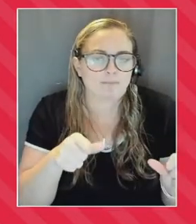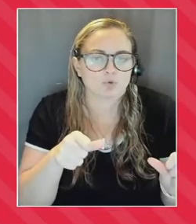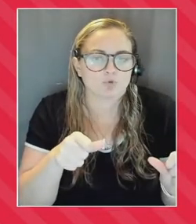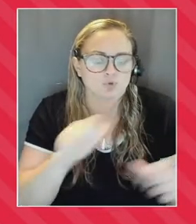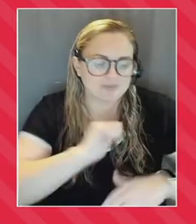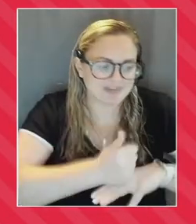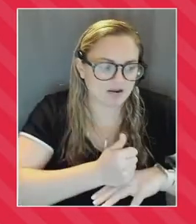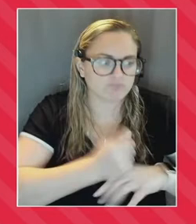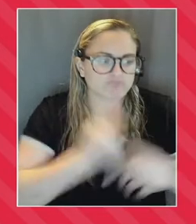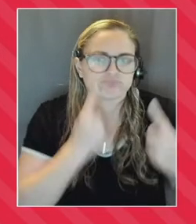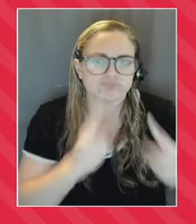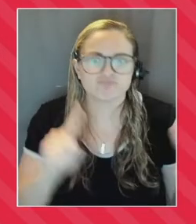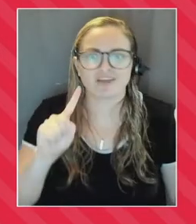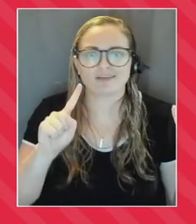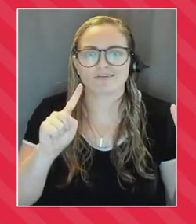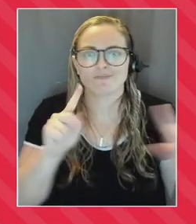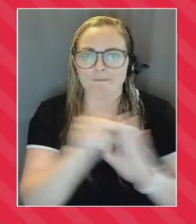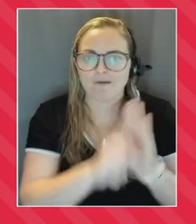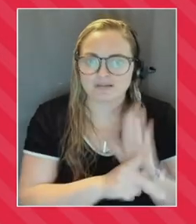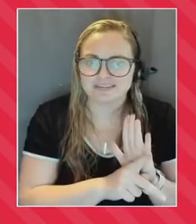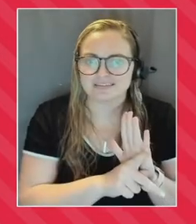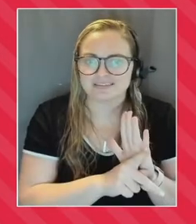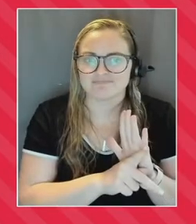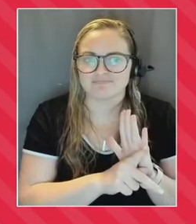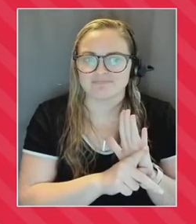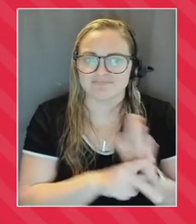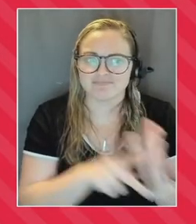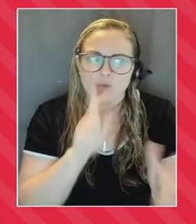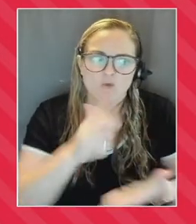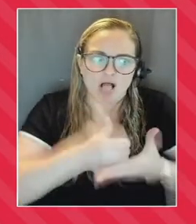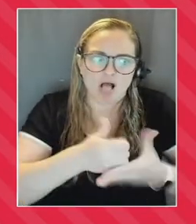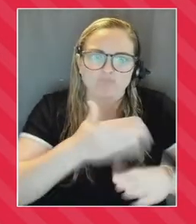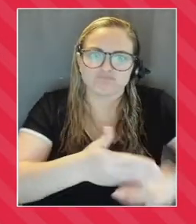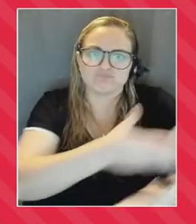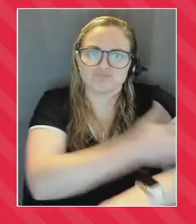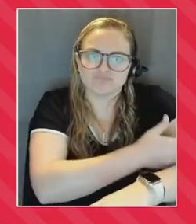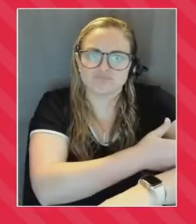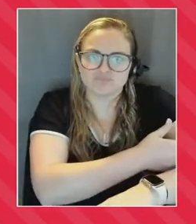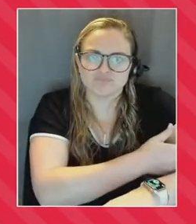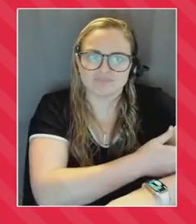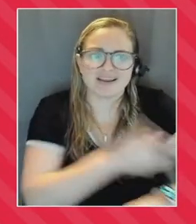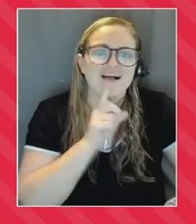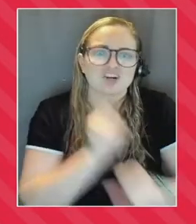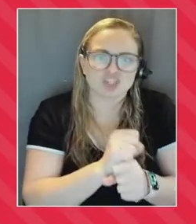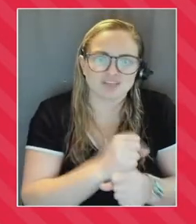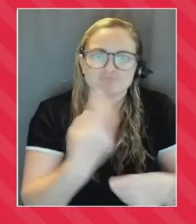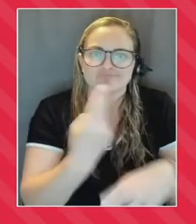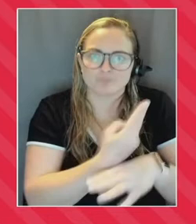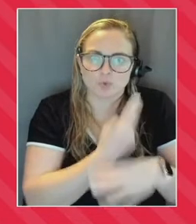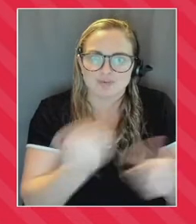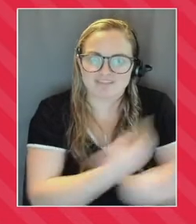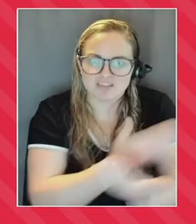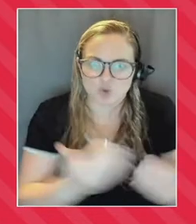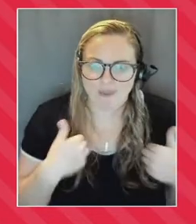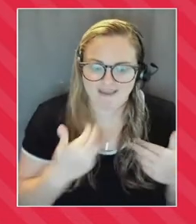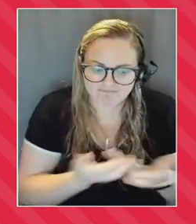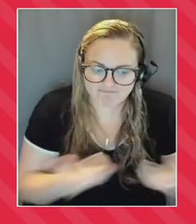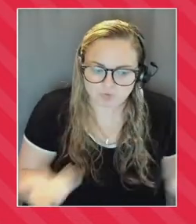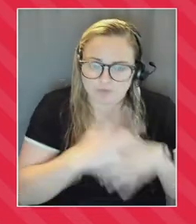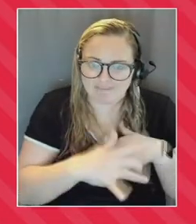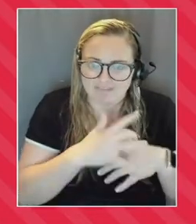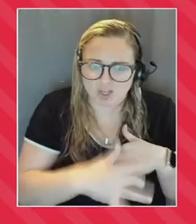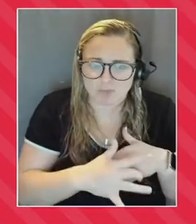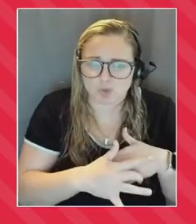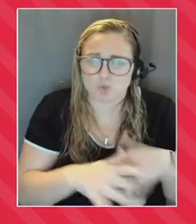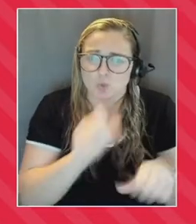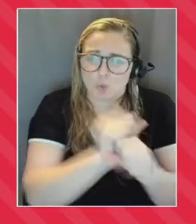and tailored policies and interventions that leverage the assets and resilience of communities, but also work to meet the barriers and needs that they face.